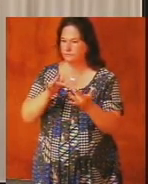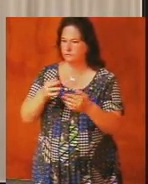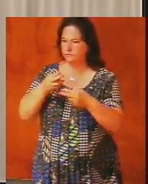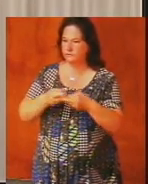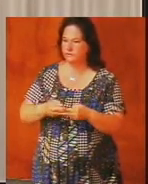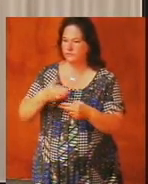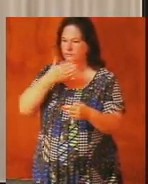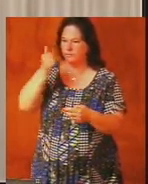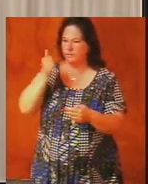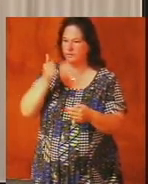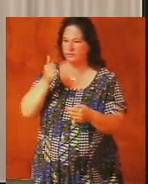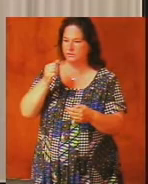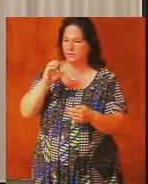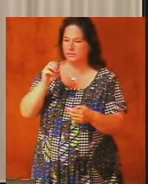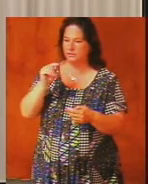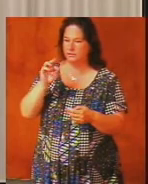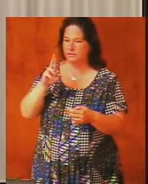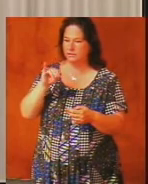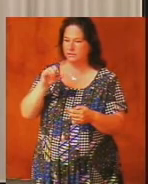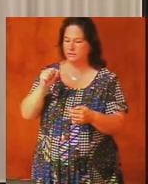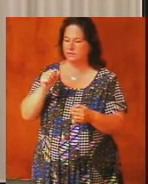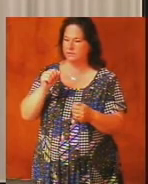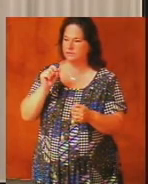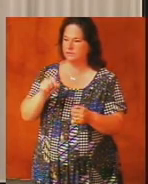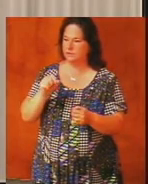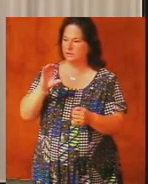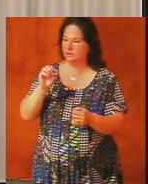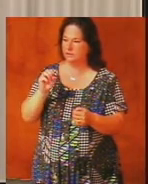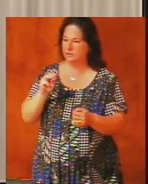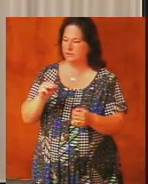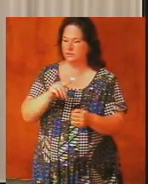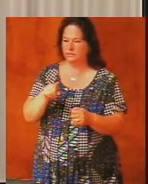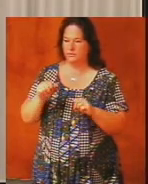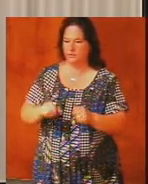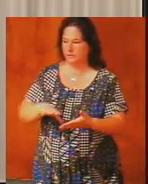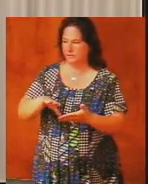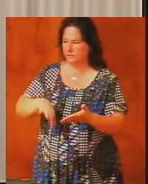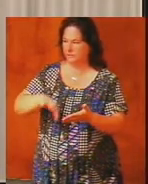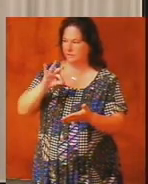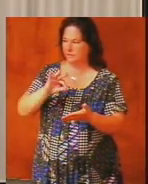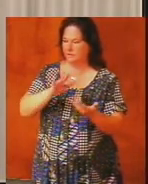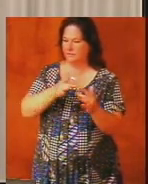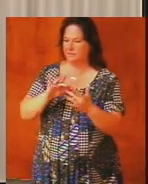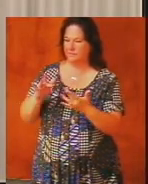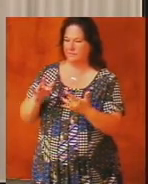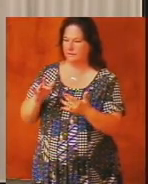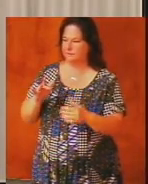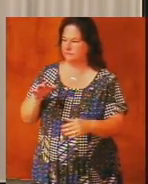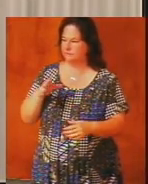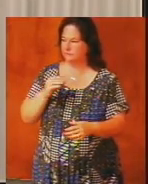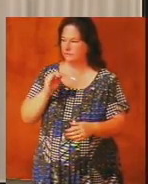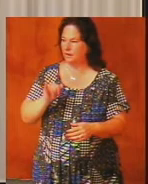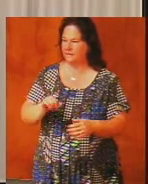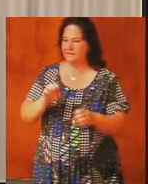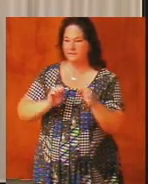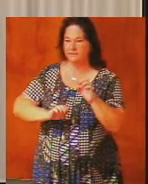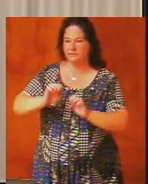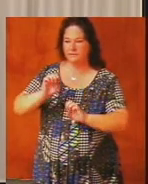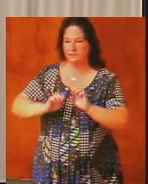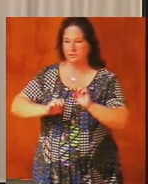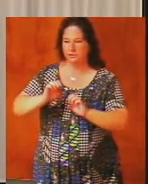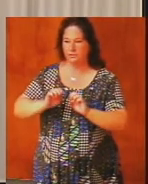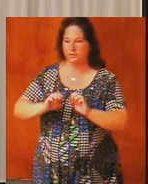called bestcommentaries.com that you can find on the internet, and it